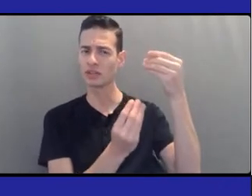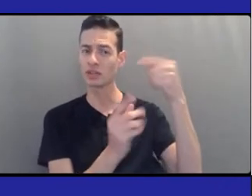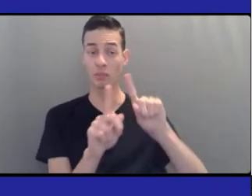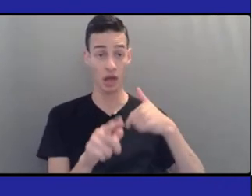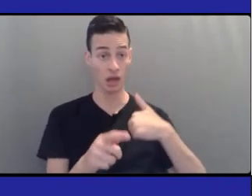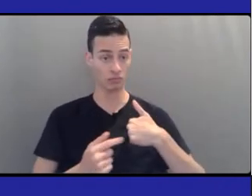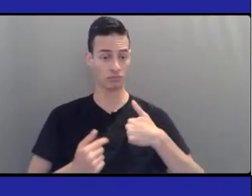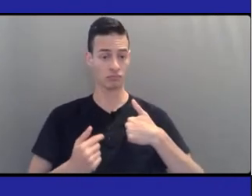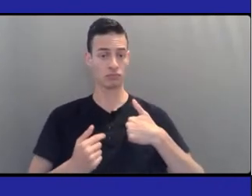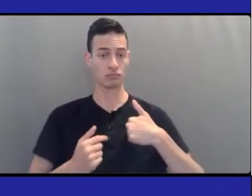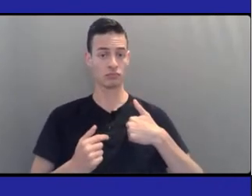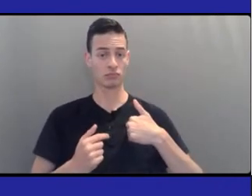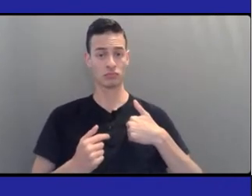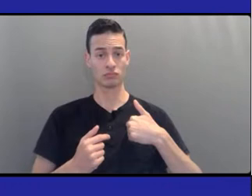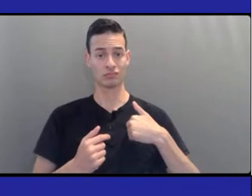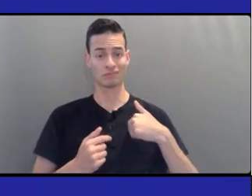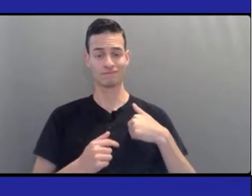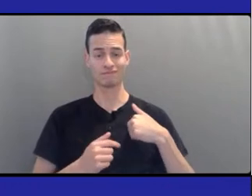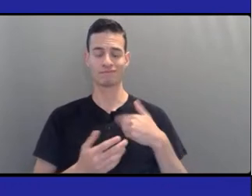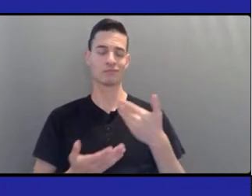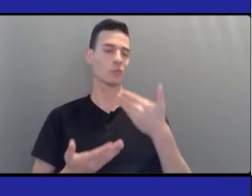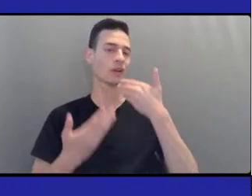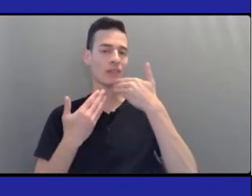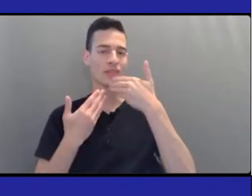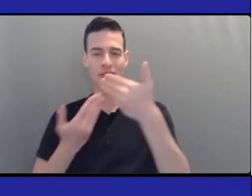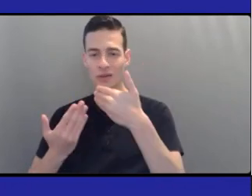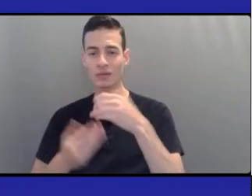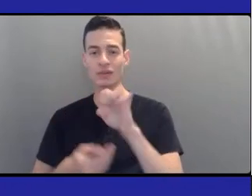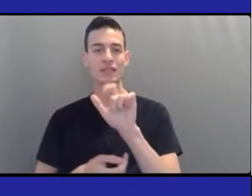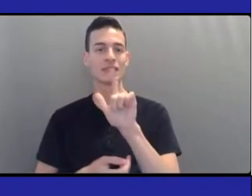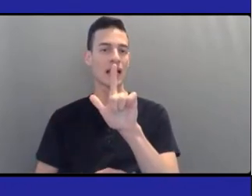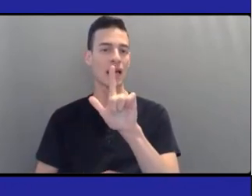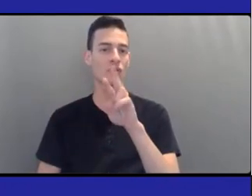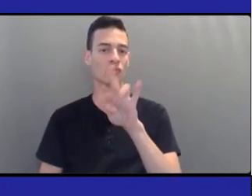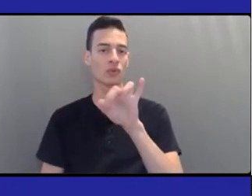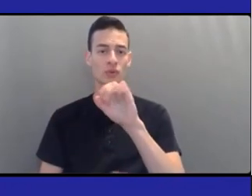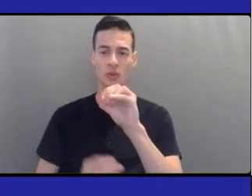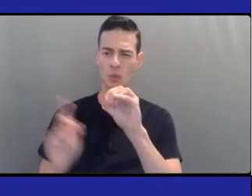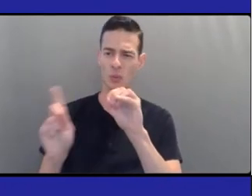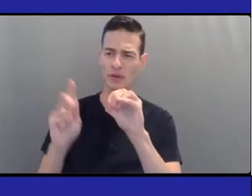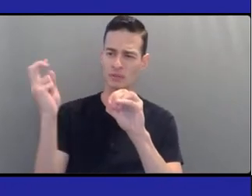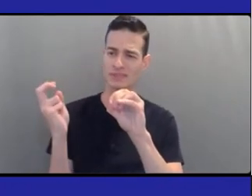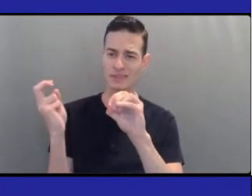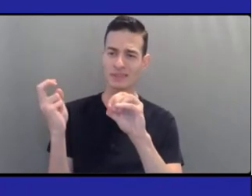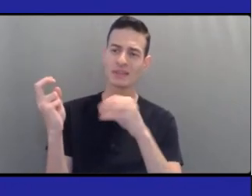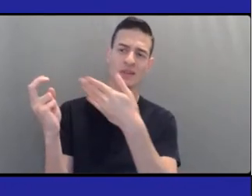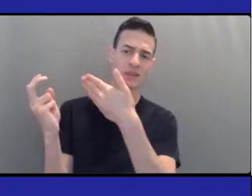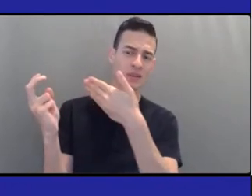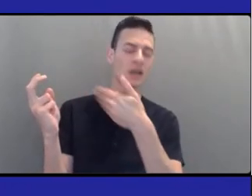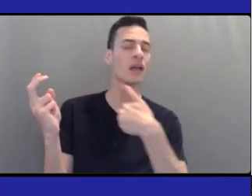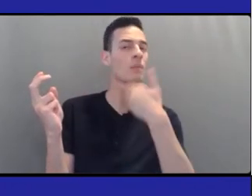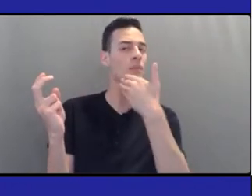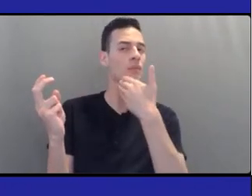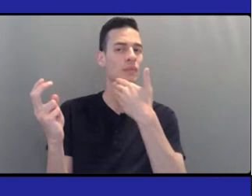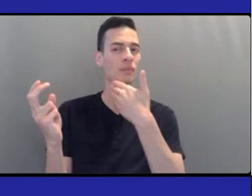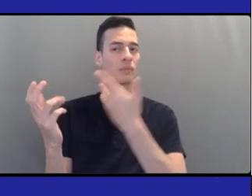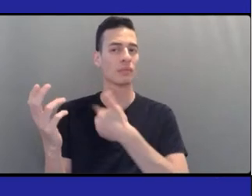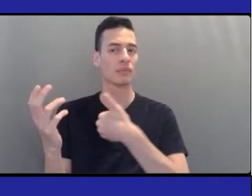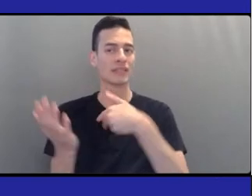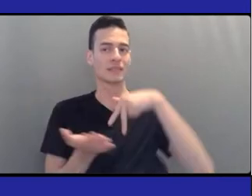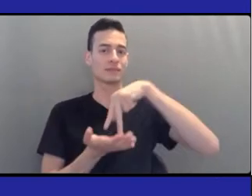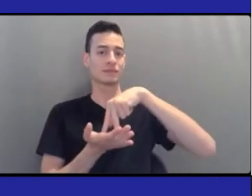the personal privilege. Sal Russo is here. Sal, where did you sit down? Stand up. Sal has been a tremendous supporter of health